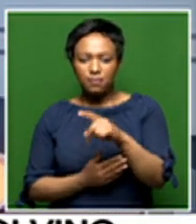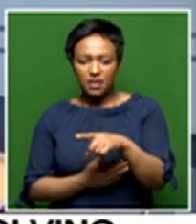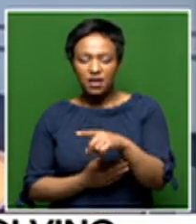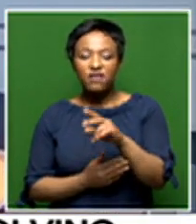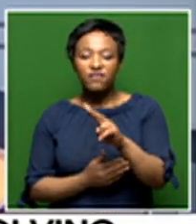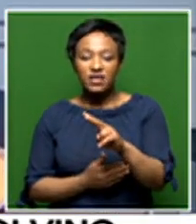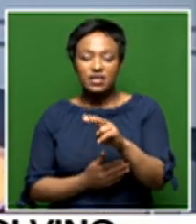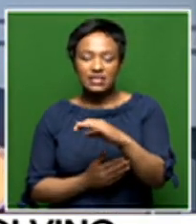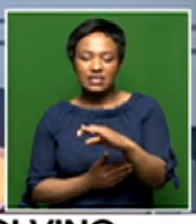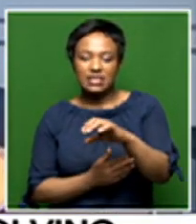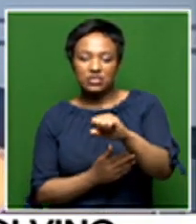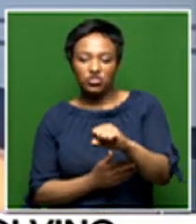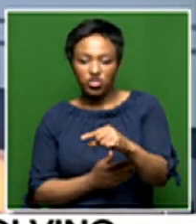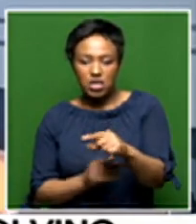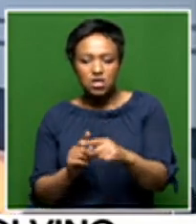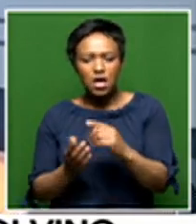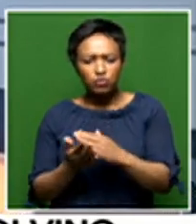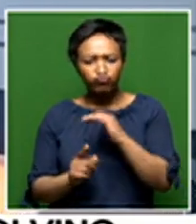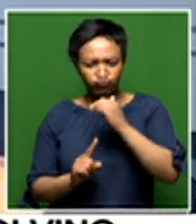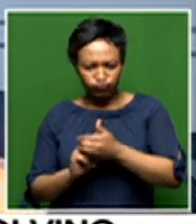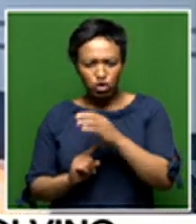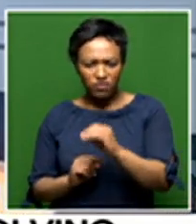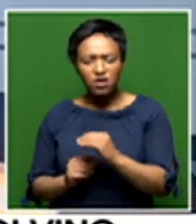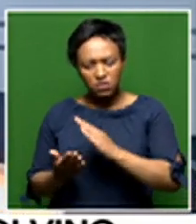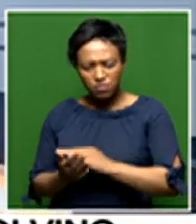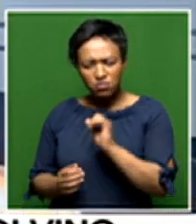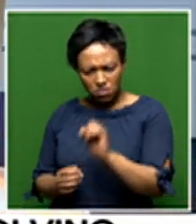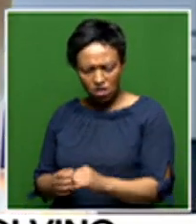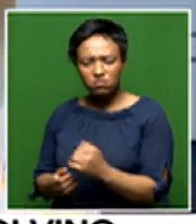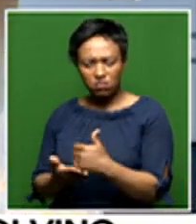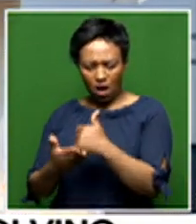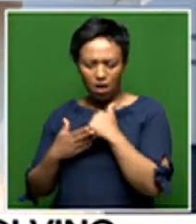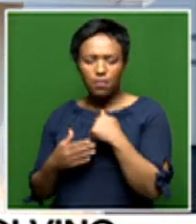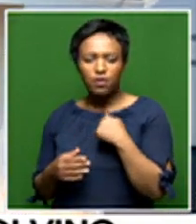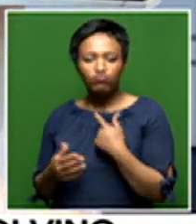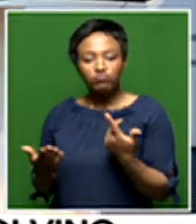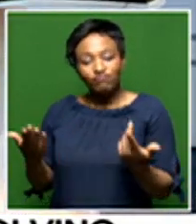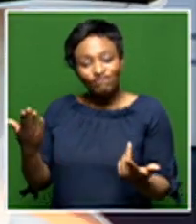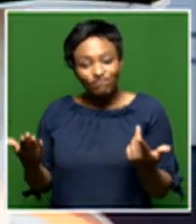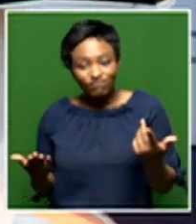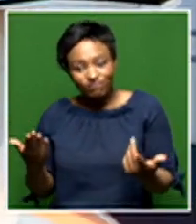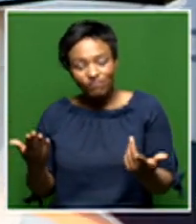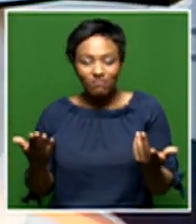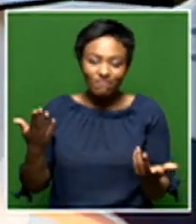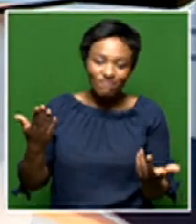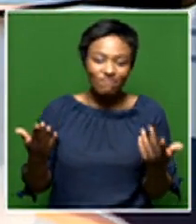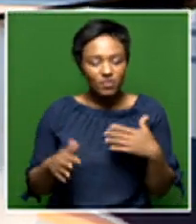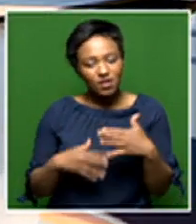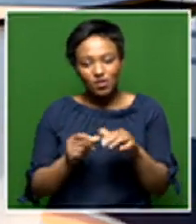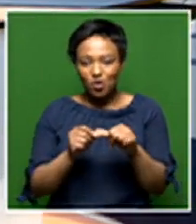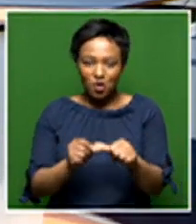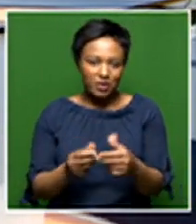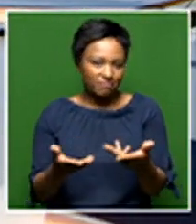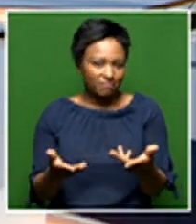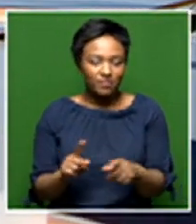not offer any protection, but some people still believe BCG does. So, like we say, age-old debate, all theories. Ongoing. Yeah,